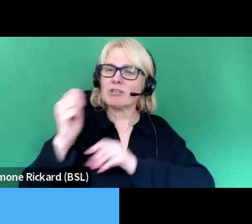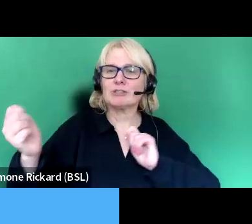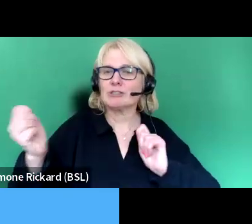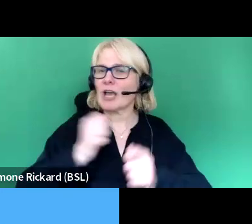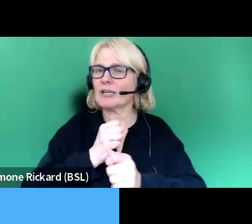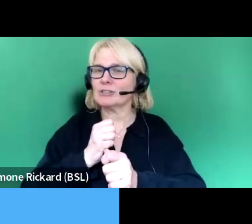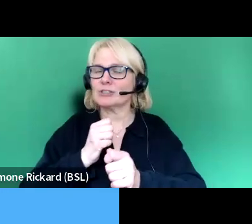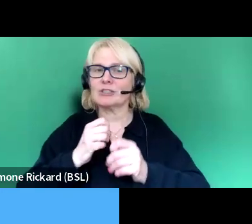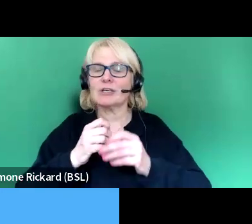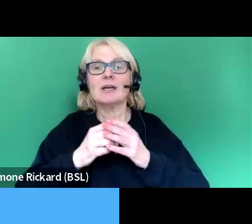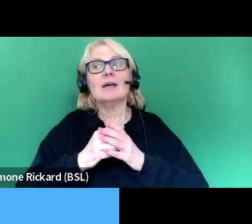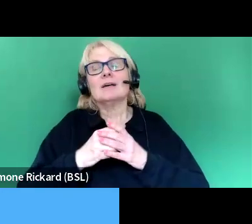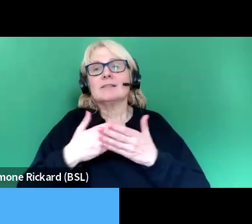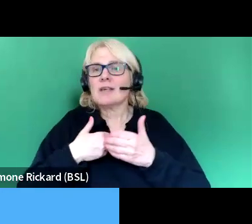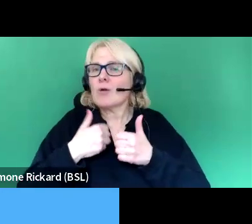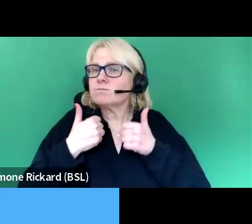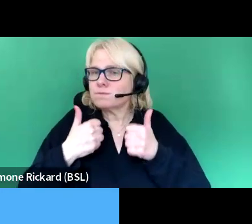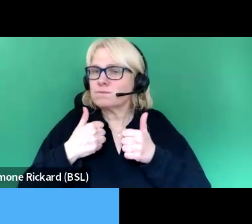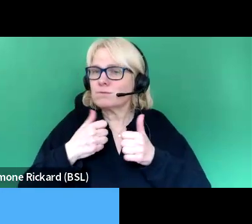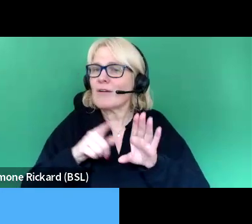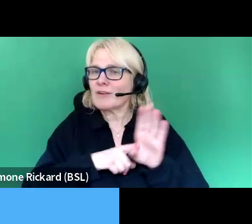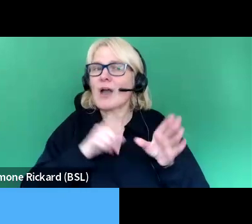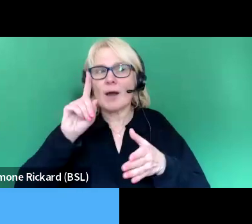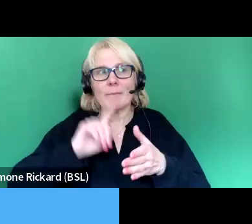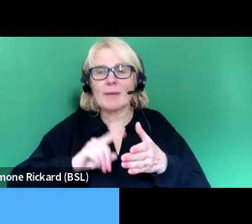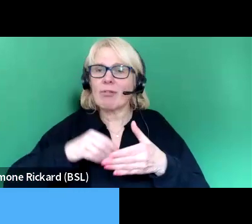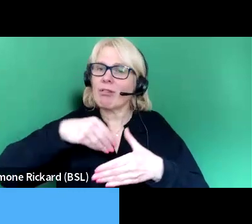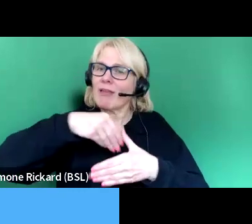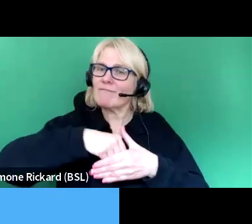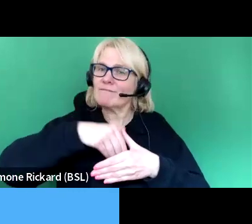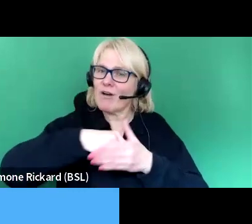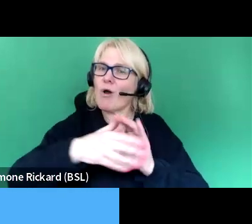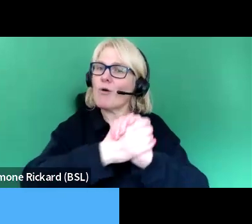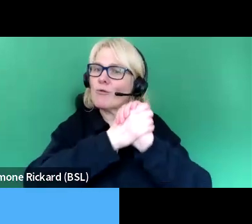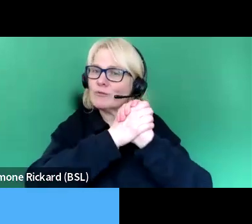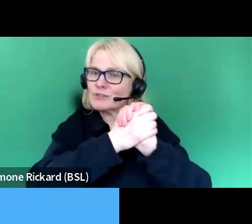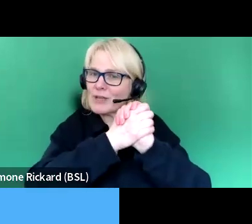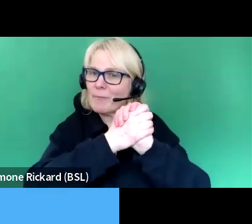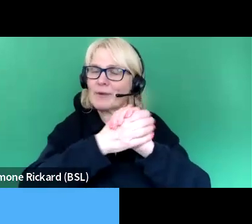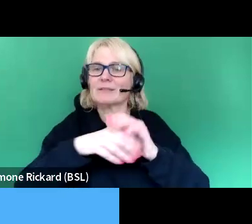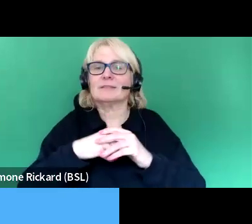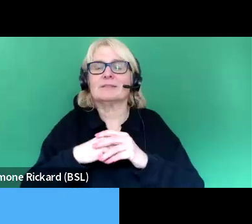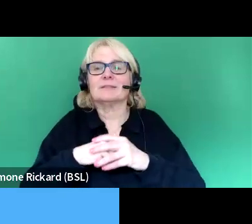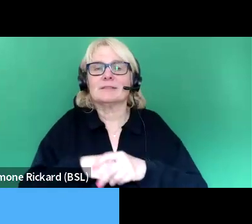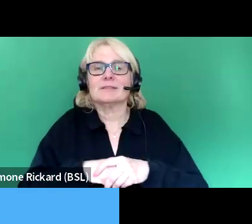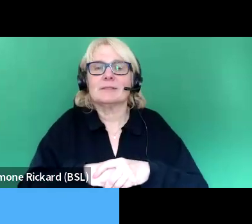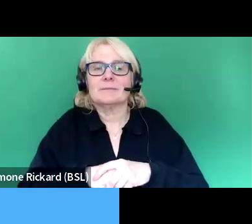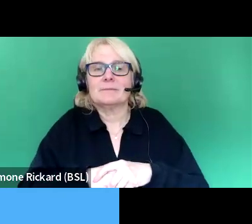really good to have the young people involved as the champions and agents of change in that.